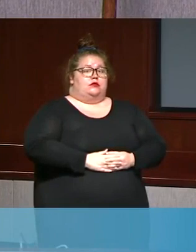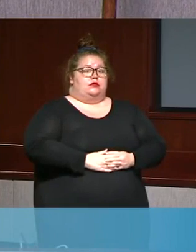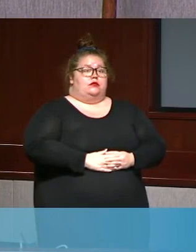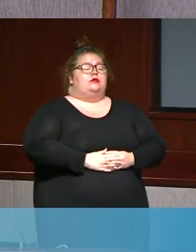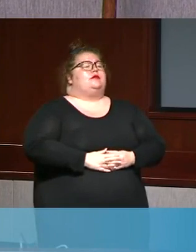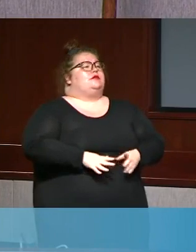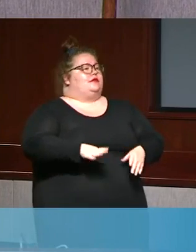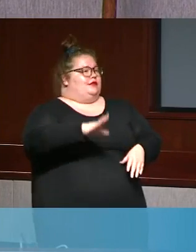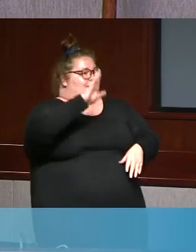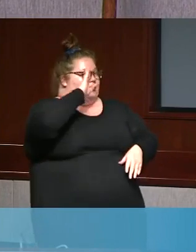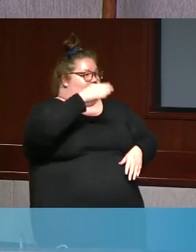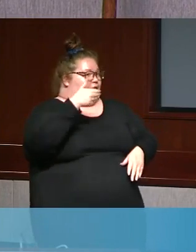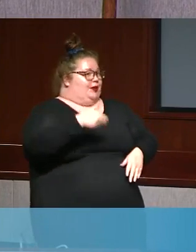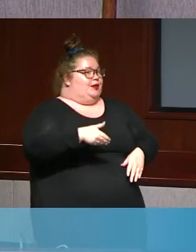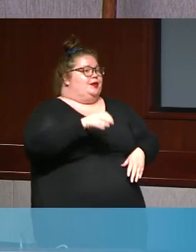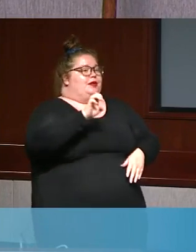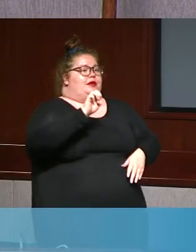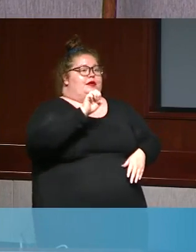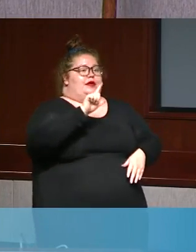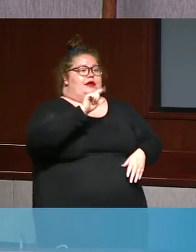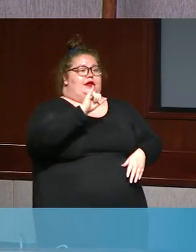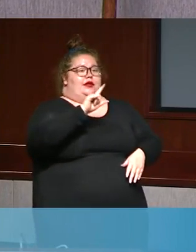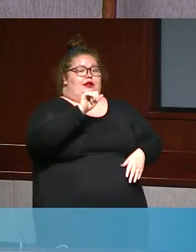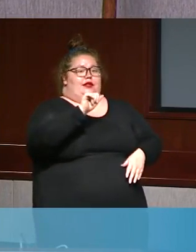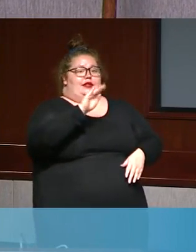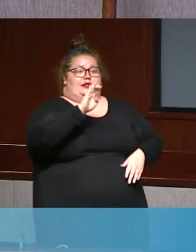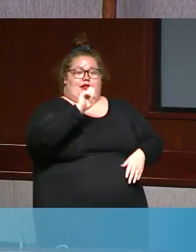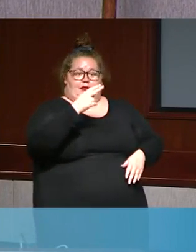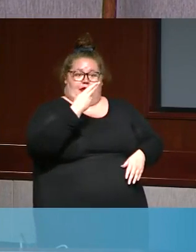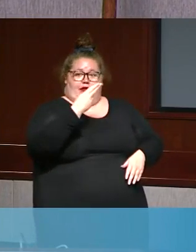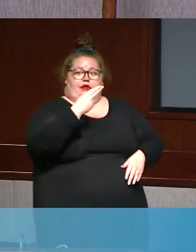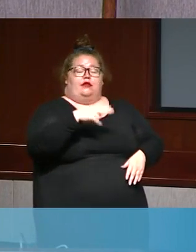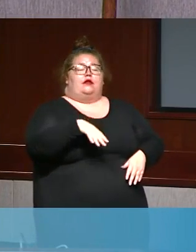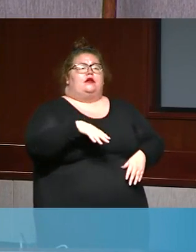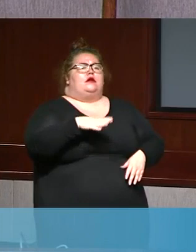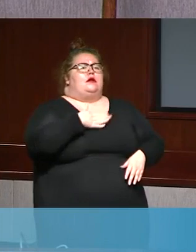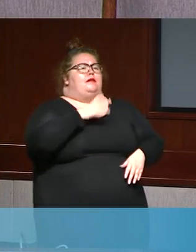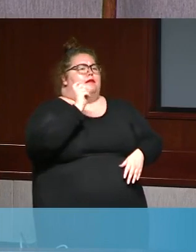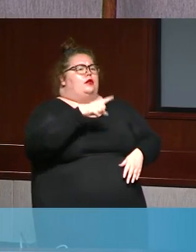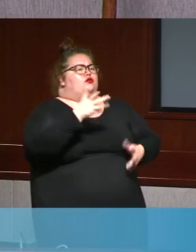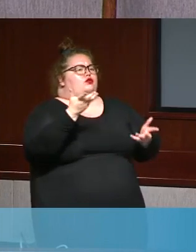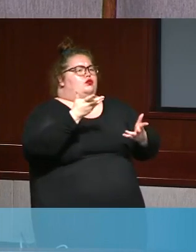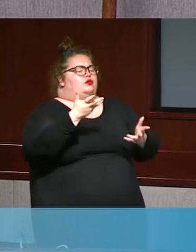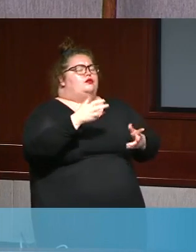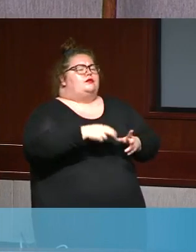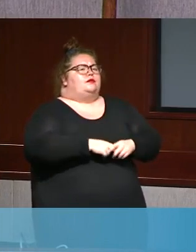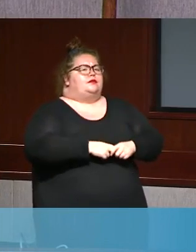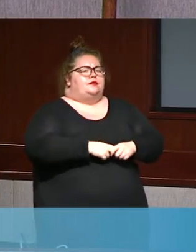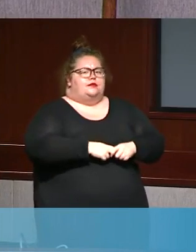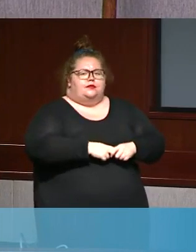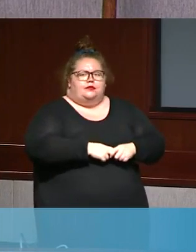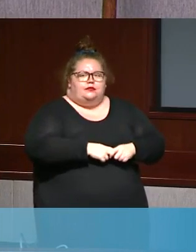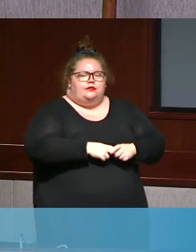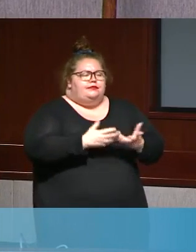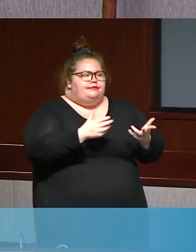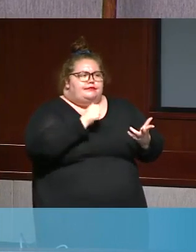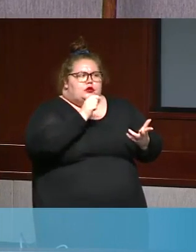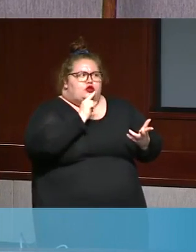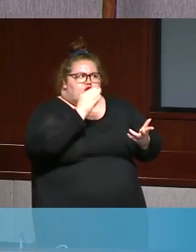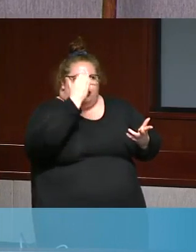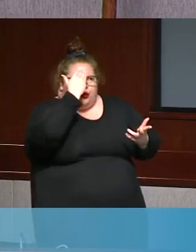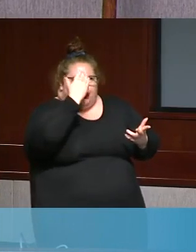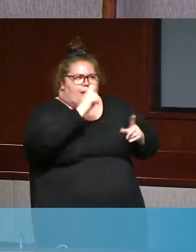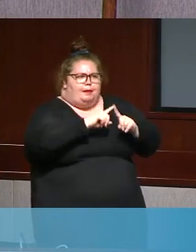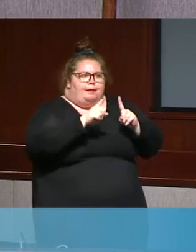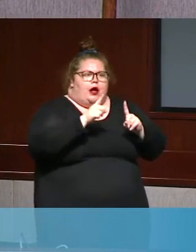Hi, good morning. This is Elizabeth from Kern Soul News. My question today is I'm not sure if you guys know this, but when can we